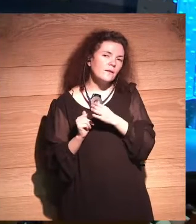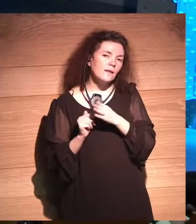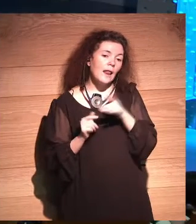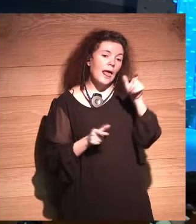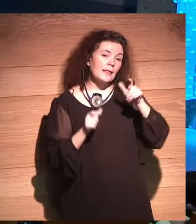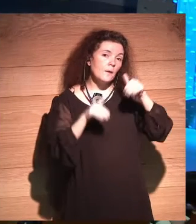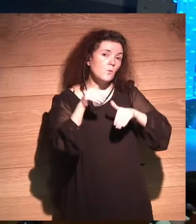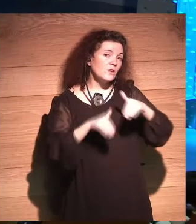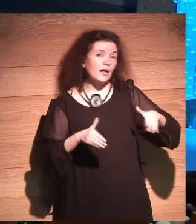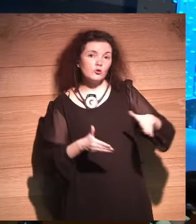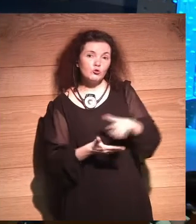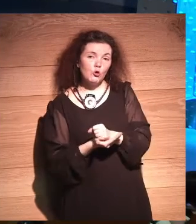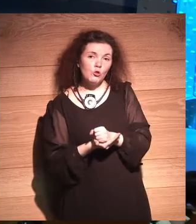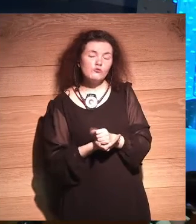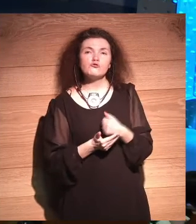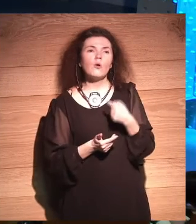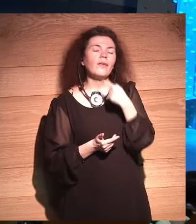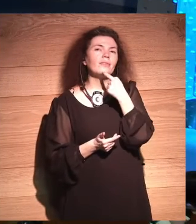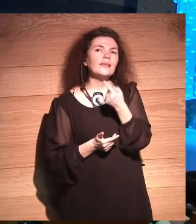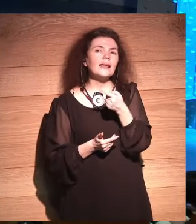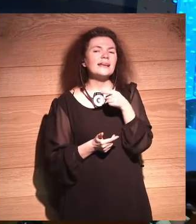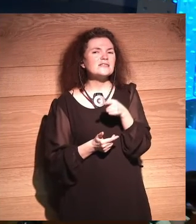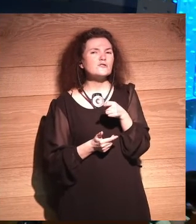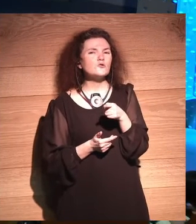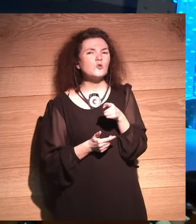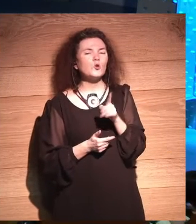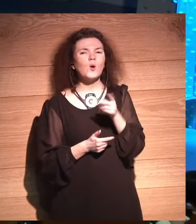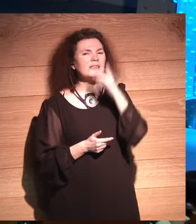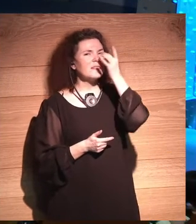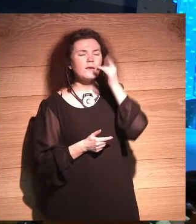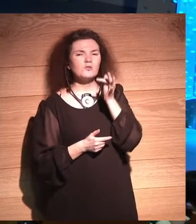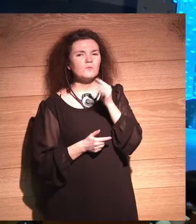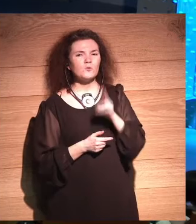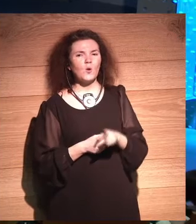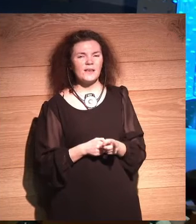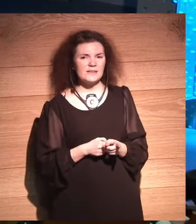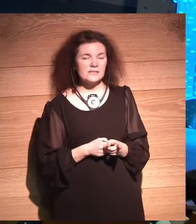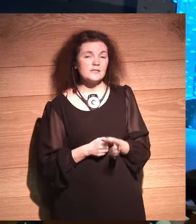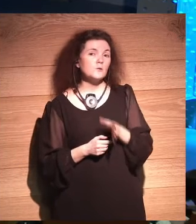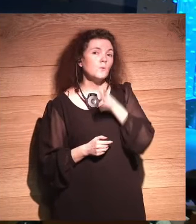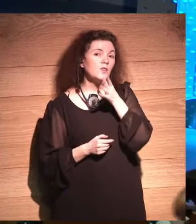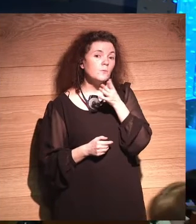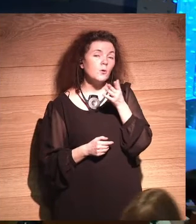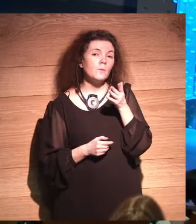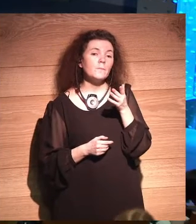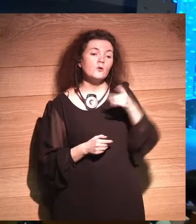this is a terrible idea, at least insofar as what we mean is everybody, sort of